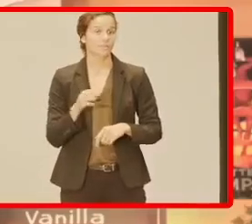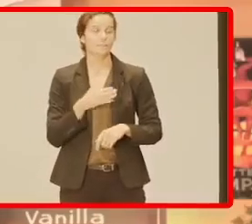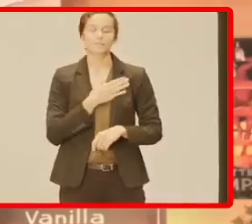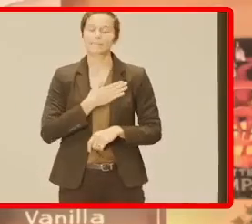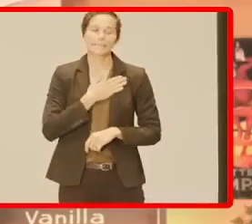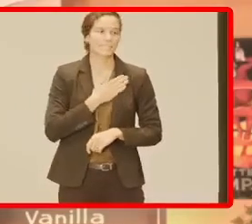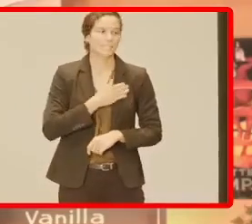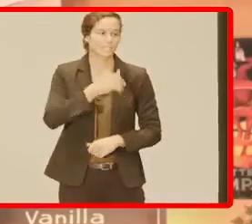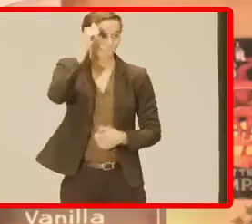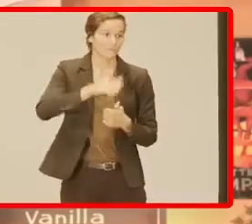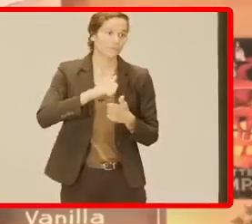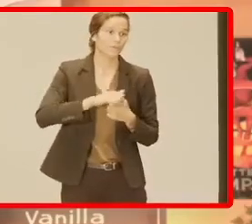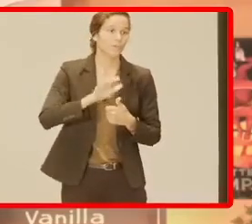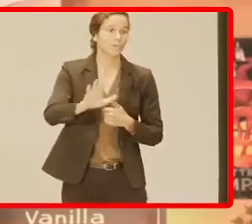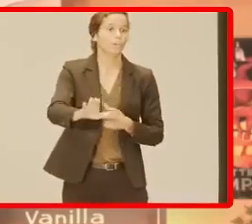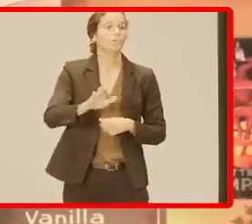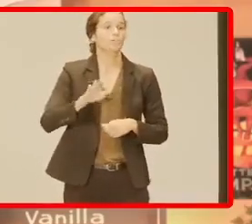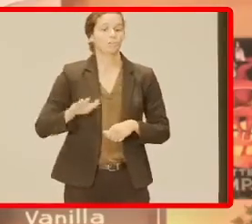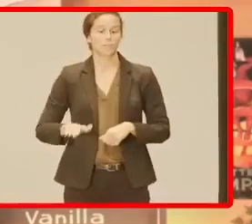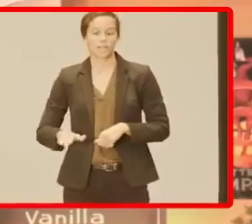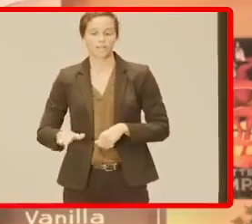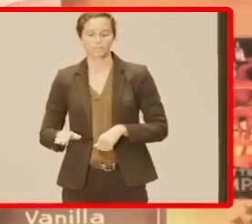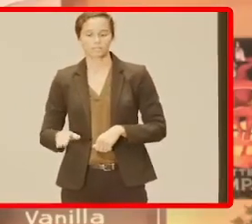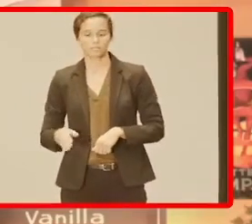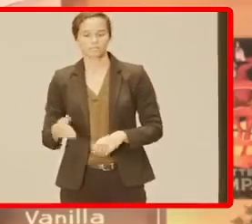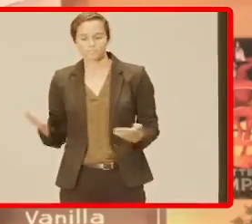do 1% every day.